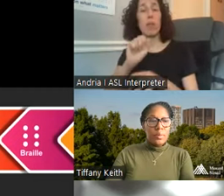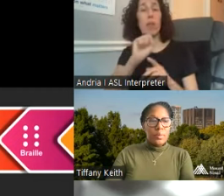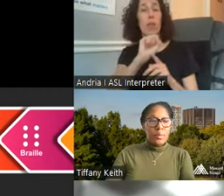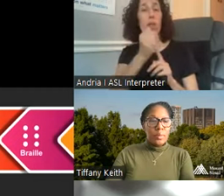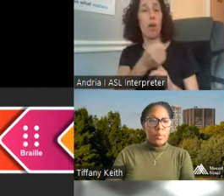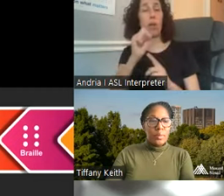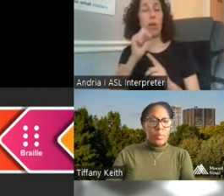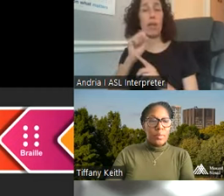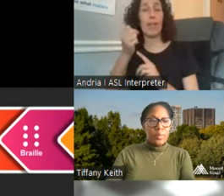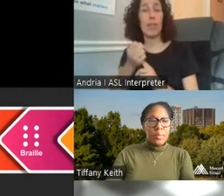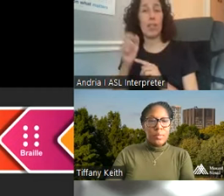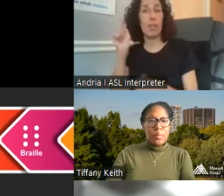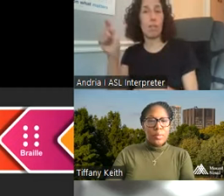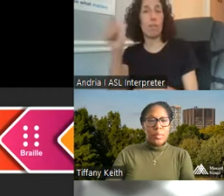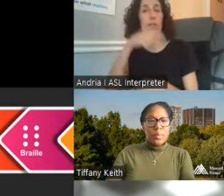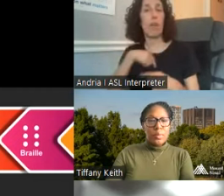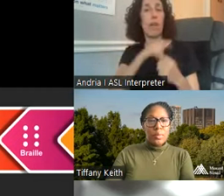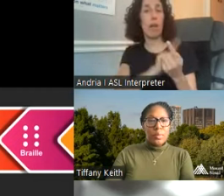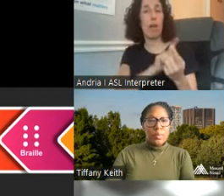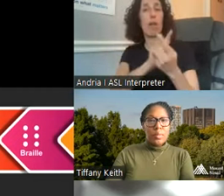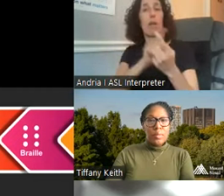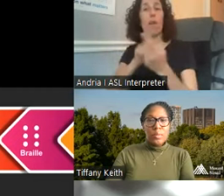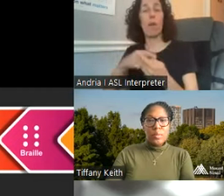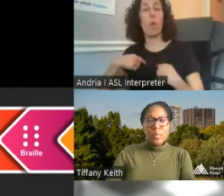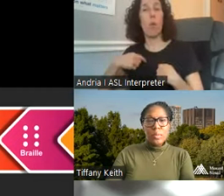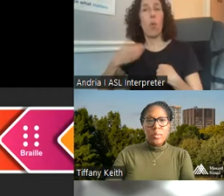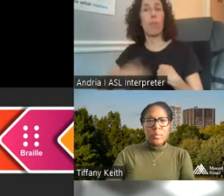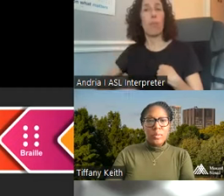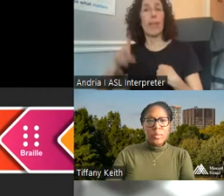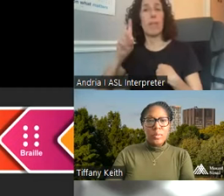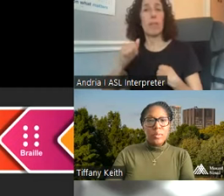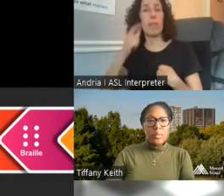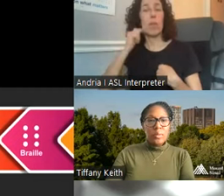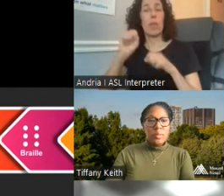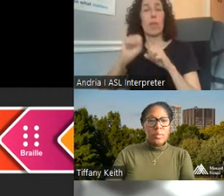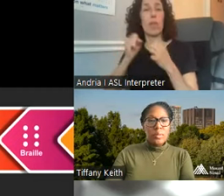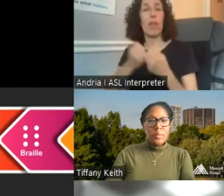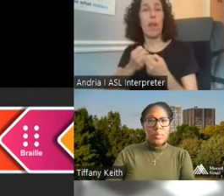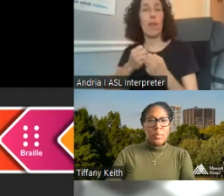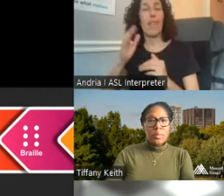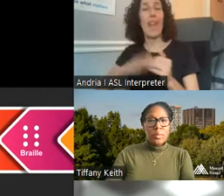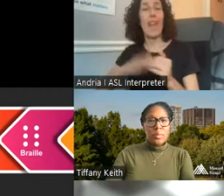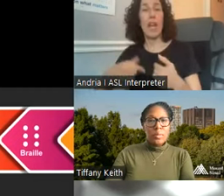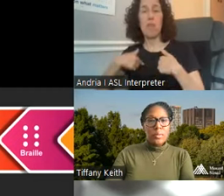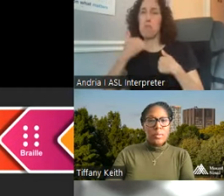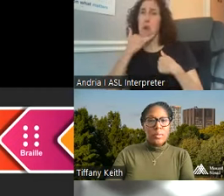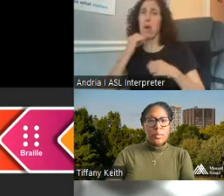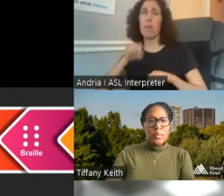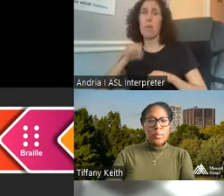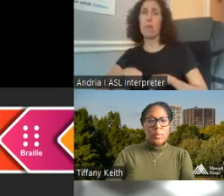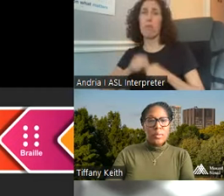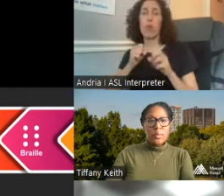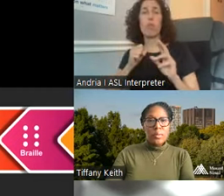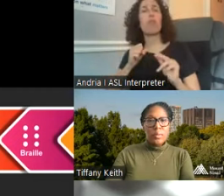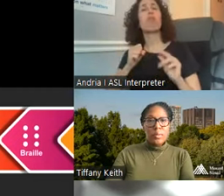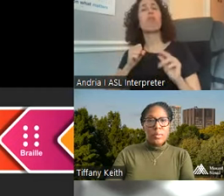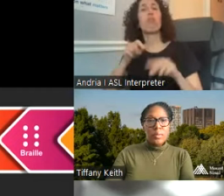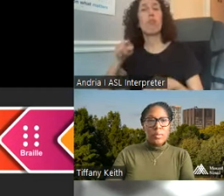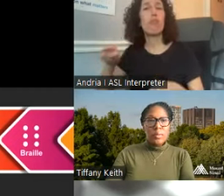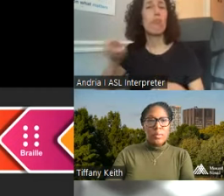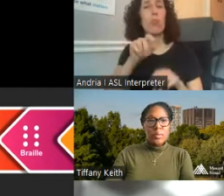having something wrong with them, right? So for instance, if I was a As a blind guy, if I came